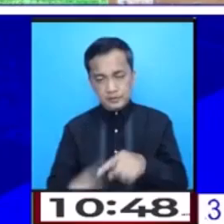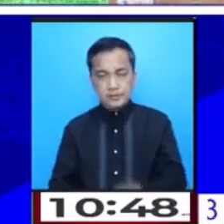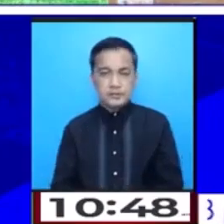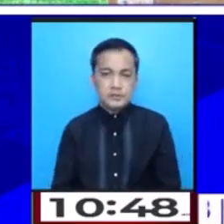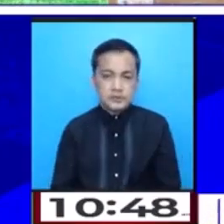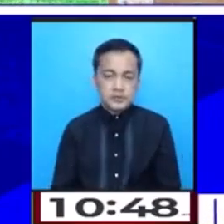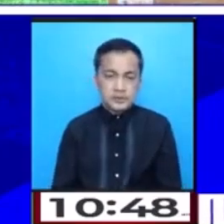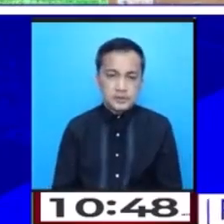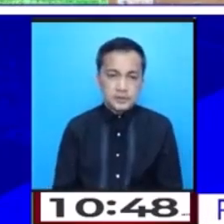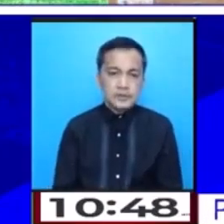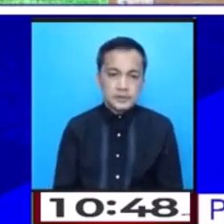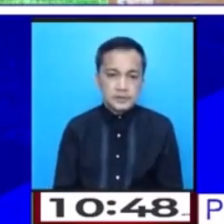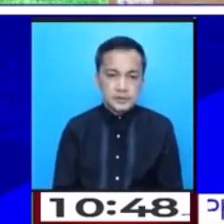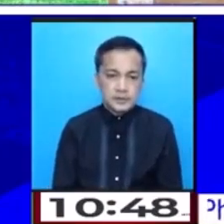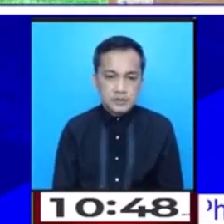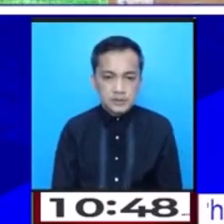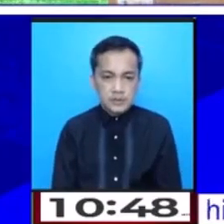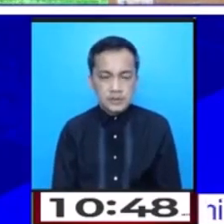The other